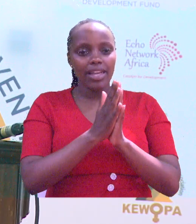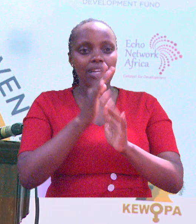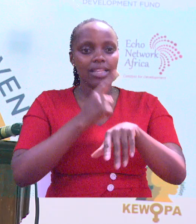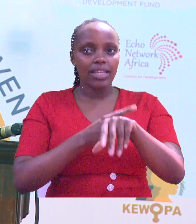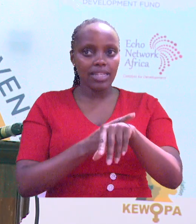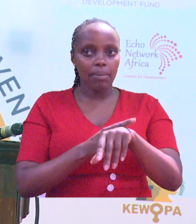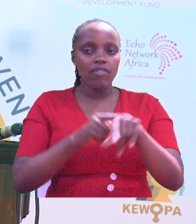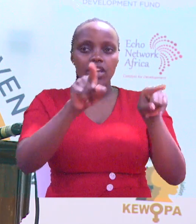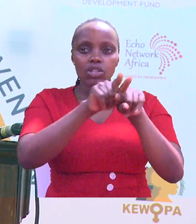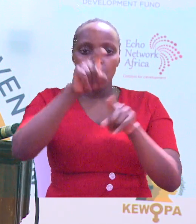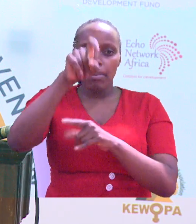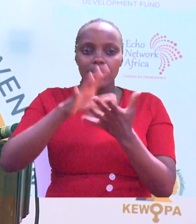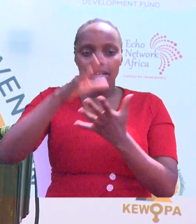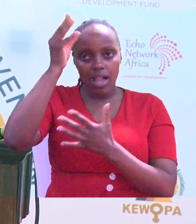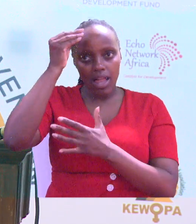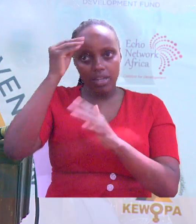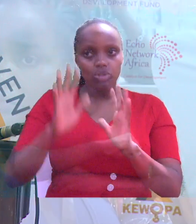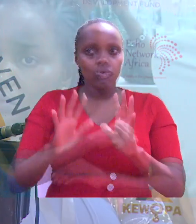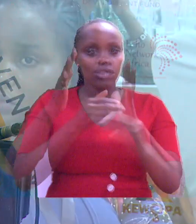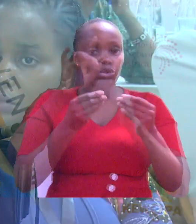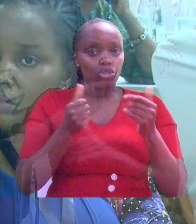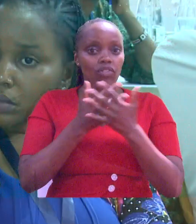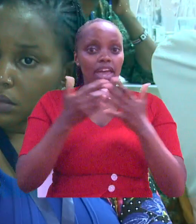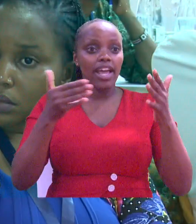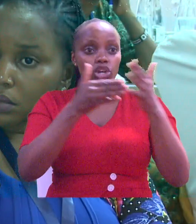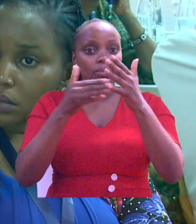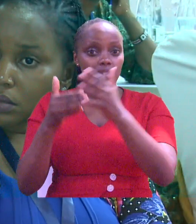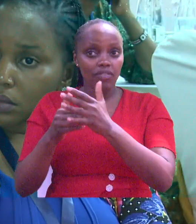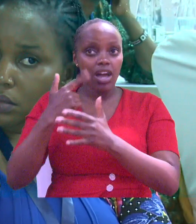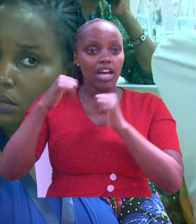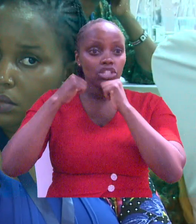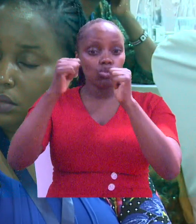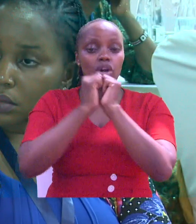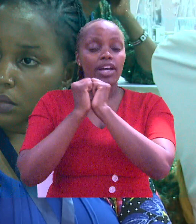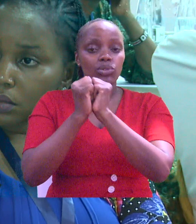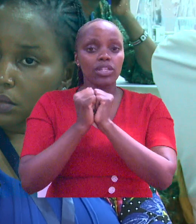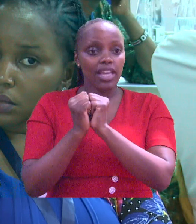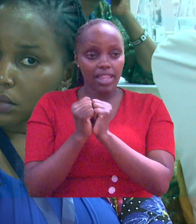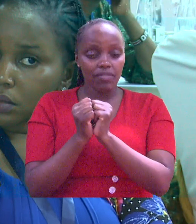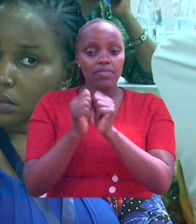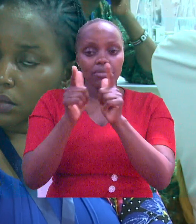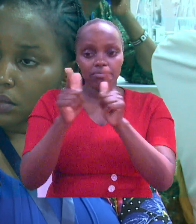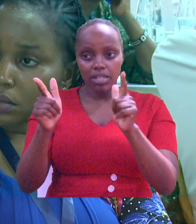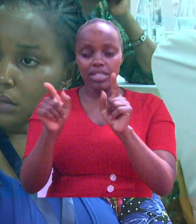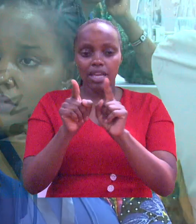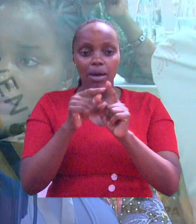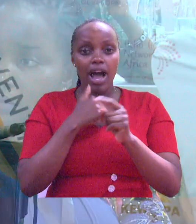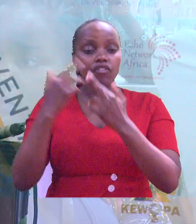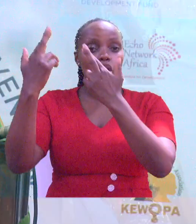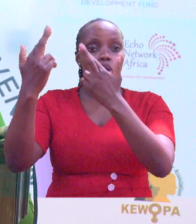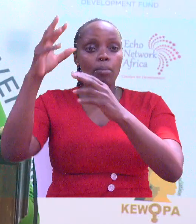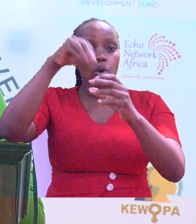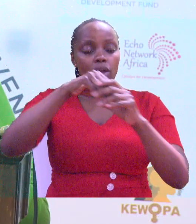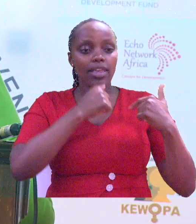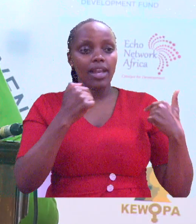time. We must learn to celebrate one another. We are stronger together. Let us kindle the flame of hope within